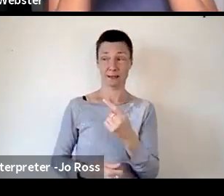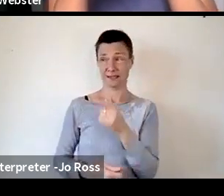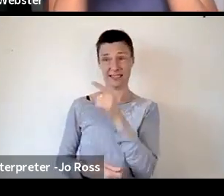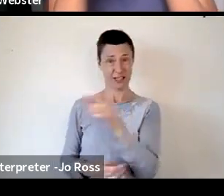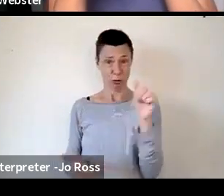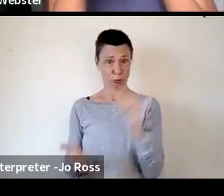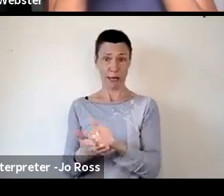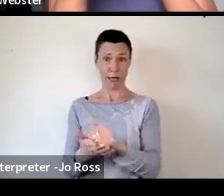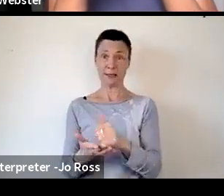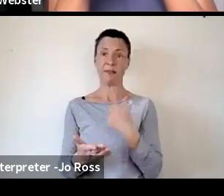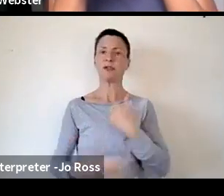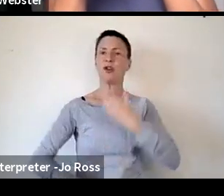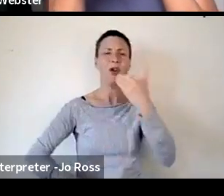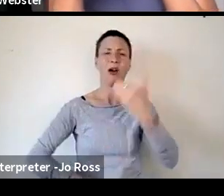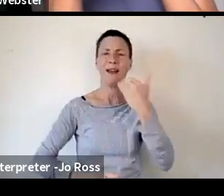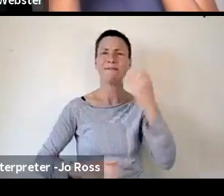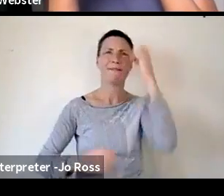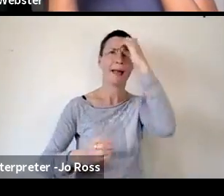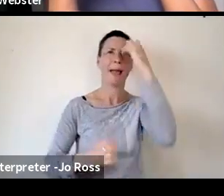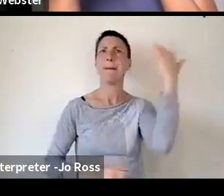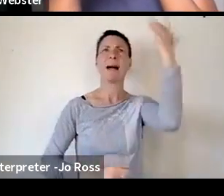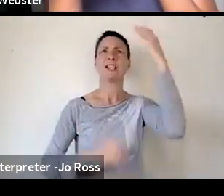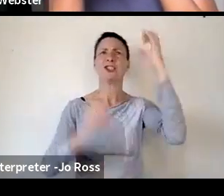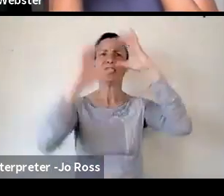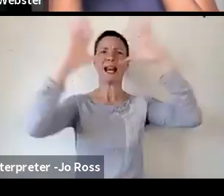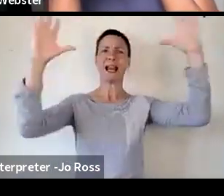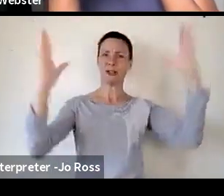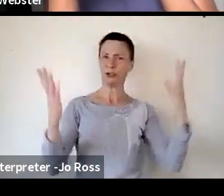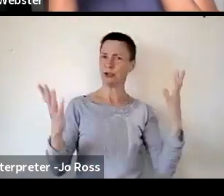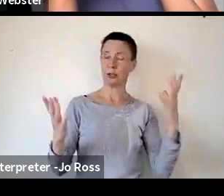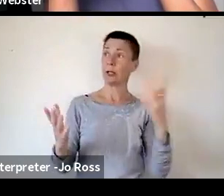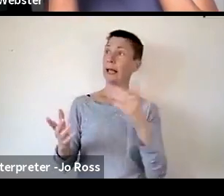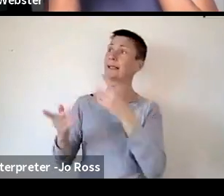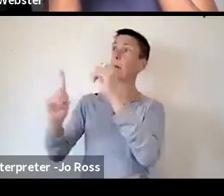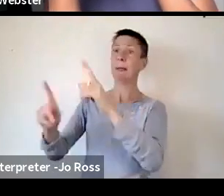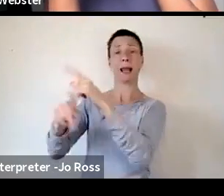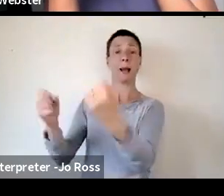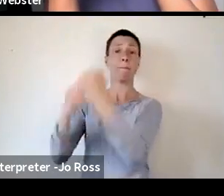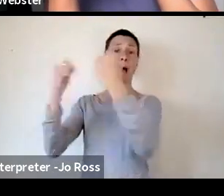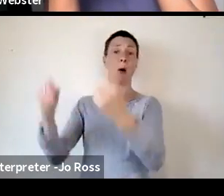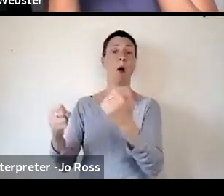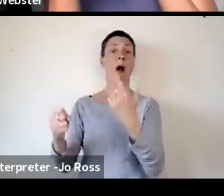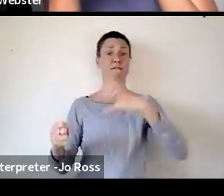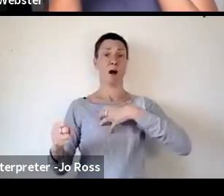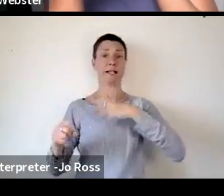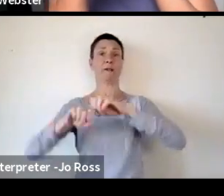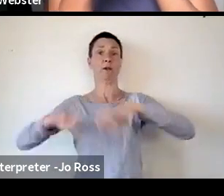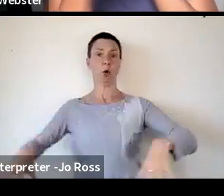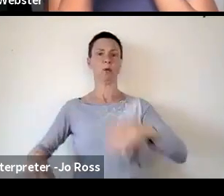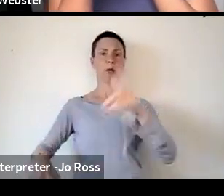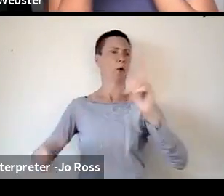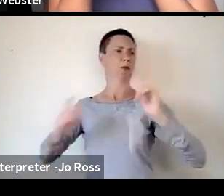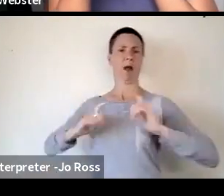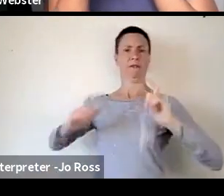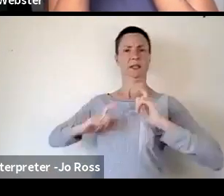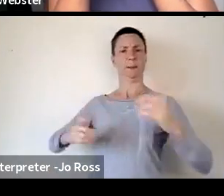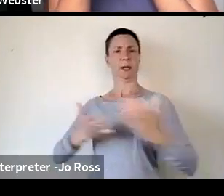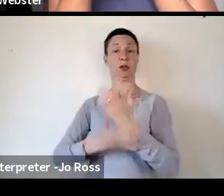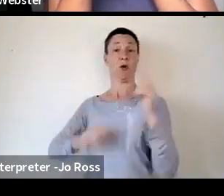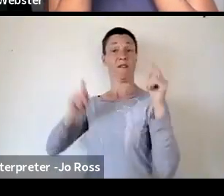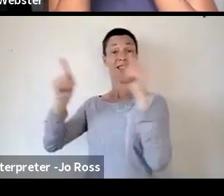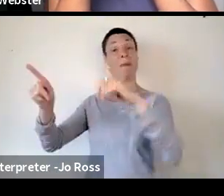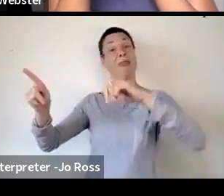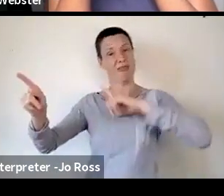of imagination, again, I'm just going to go through it. It's people in power scared of losing what is comfortable and secure for them. That